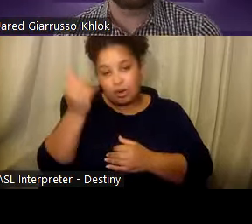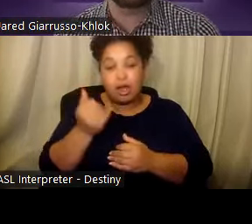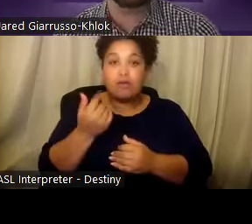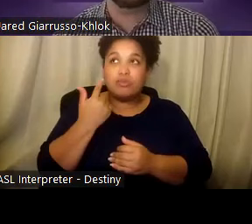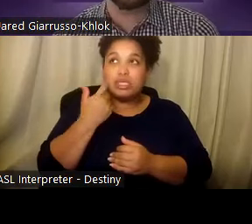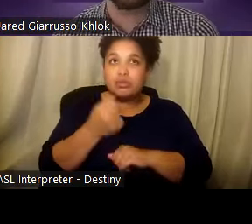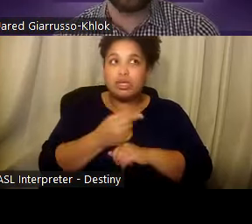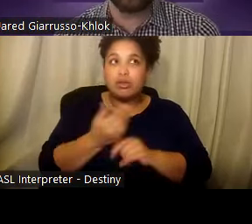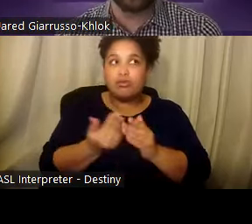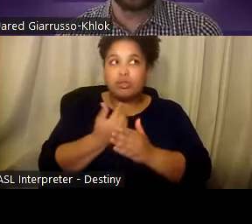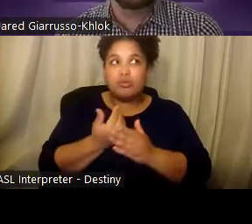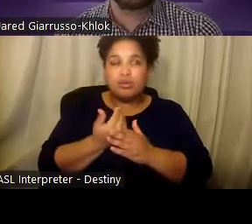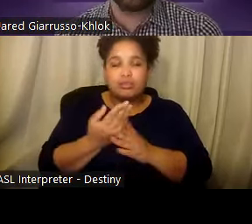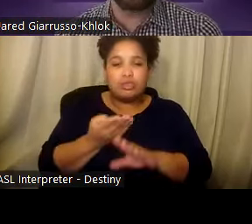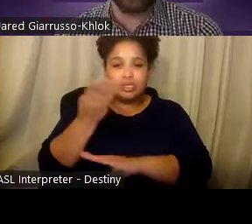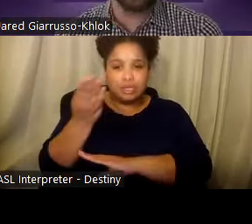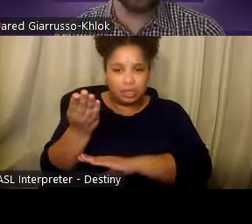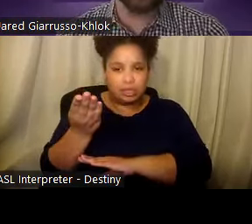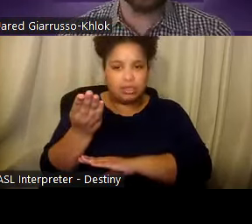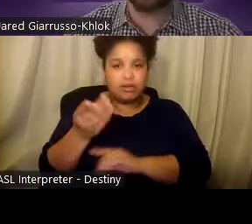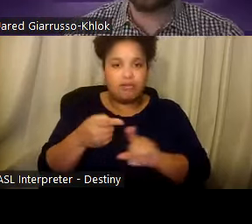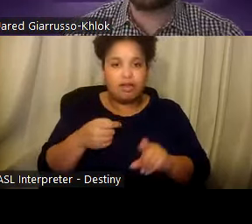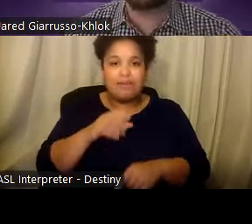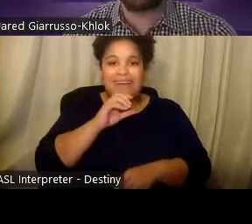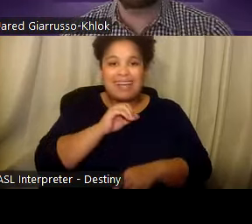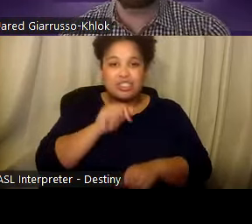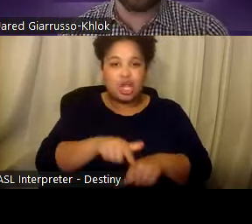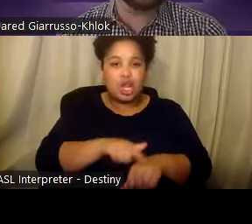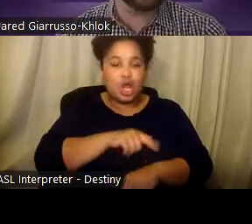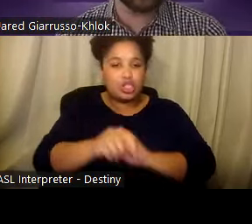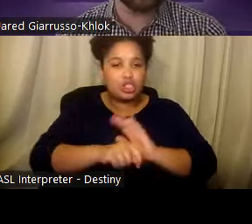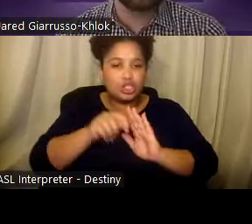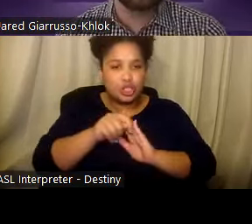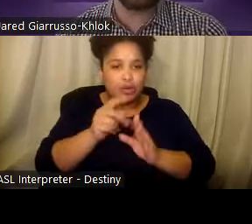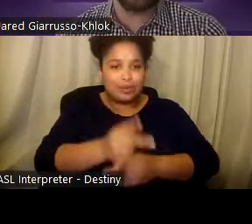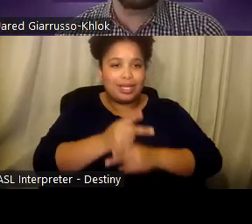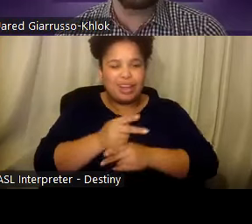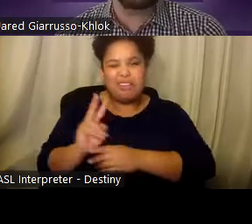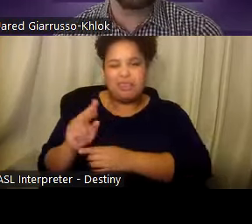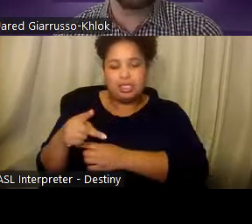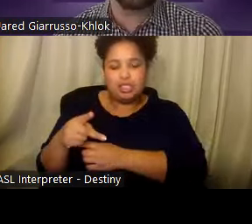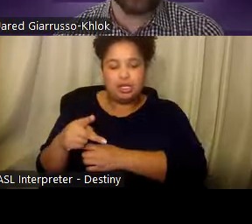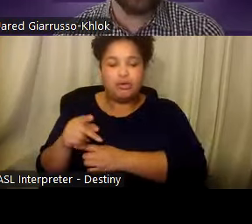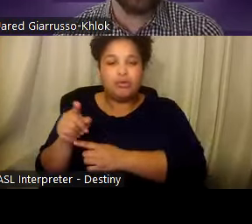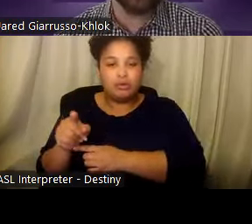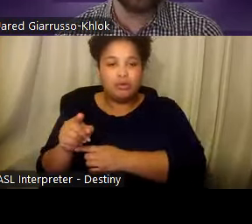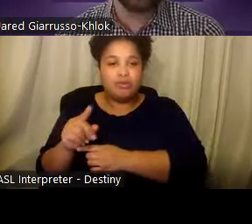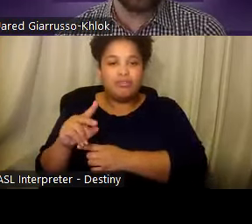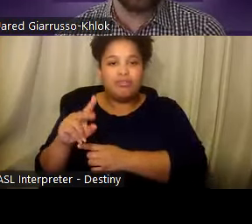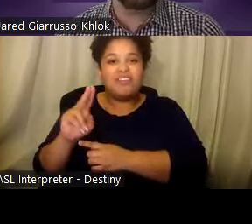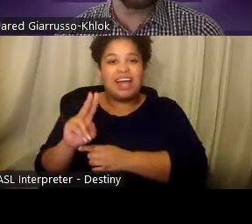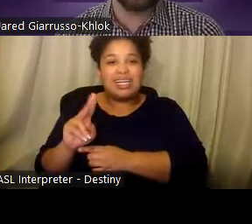was introduced as well by the Aging and Long-Term Care Vice Chair, Assemblymember Ta,